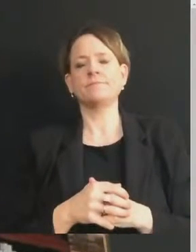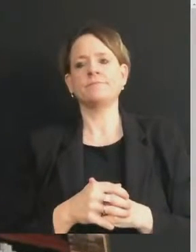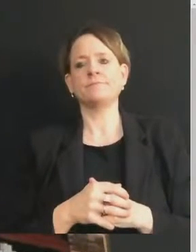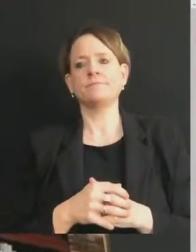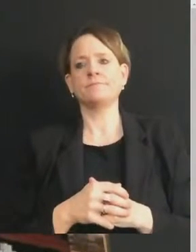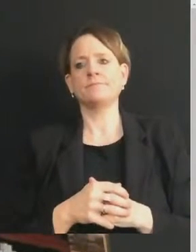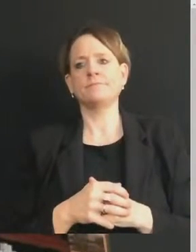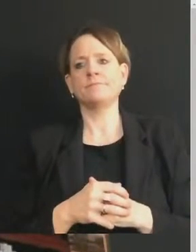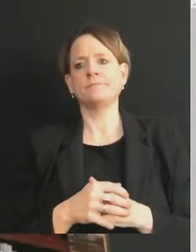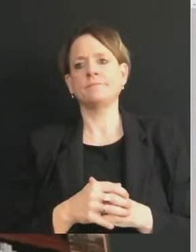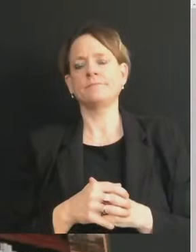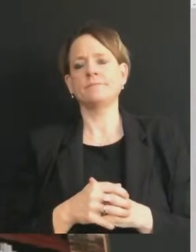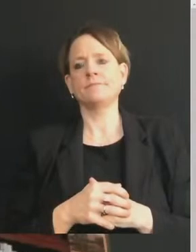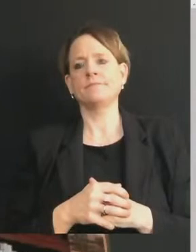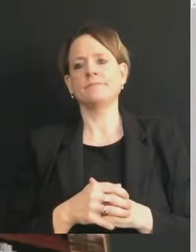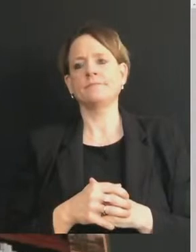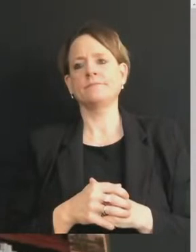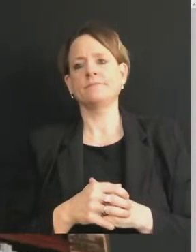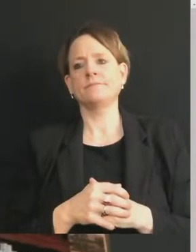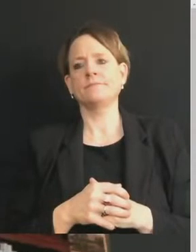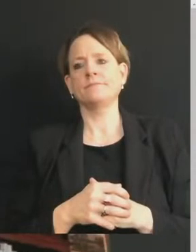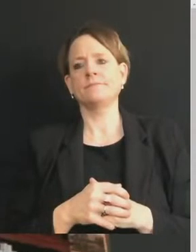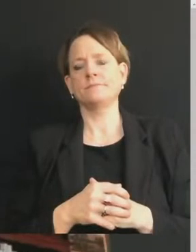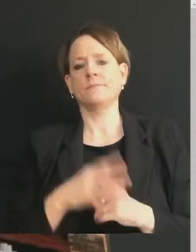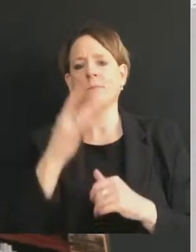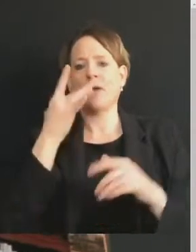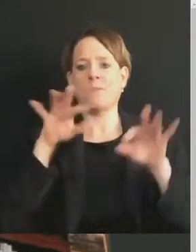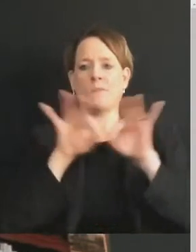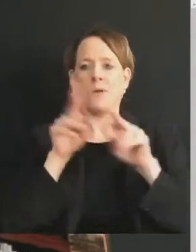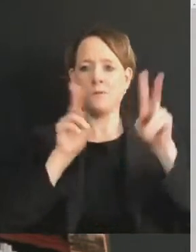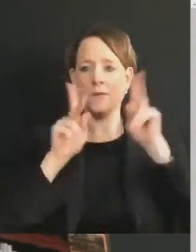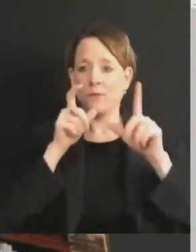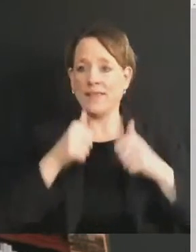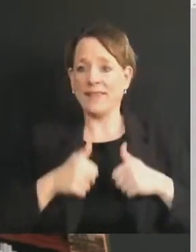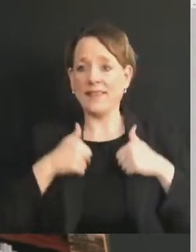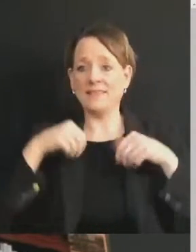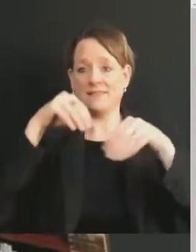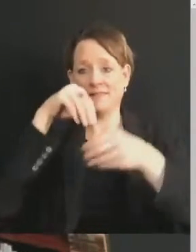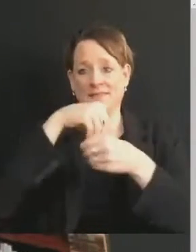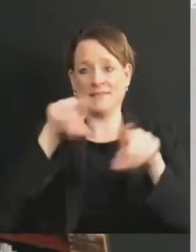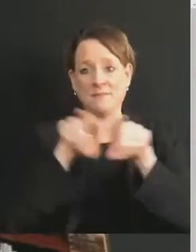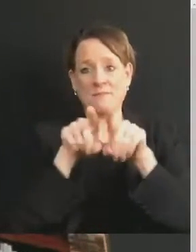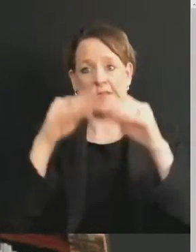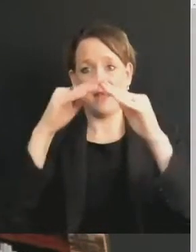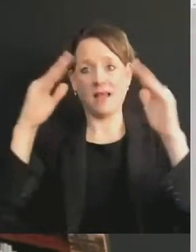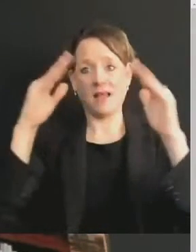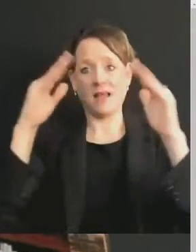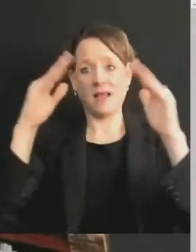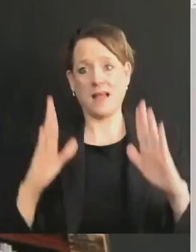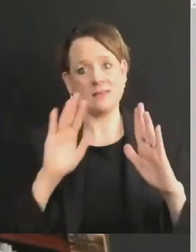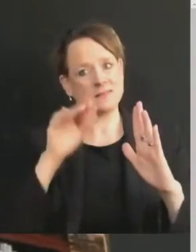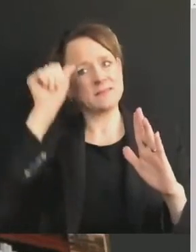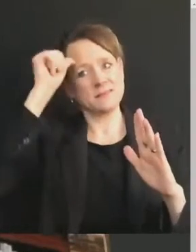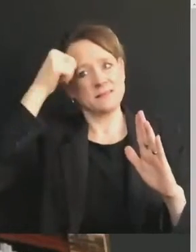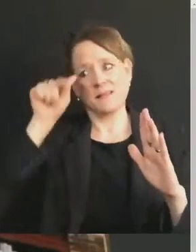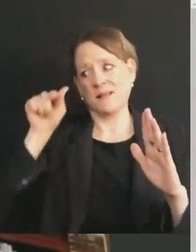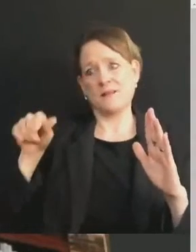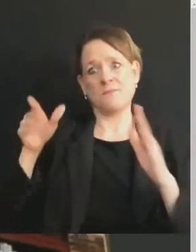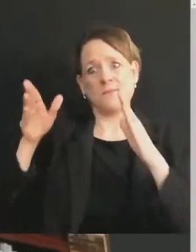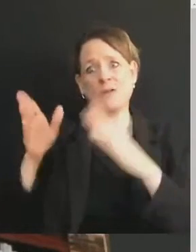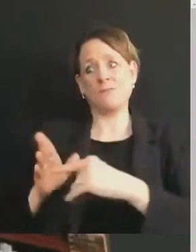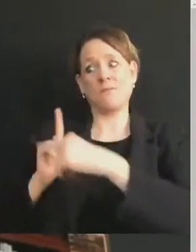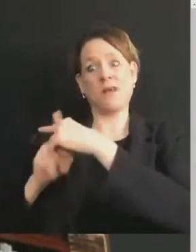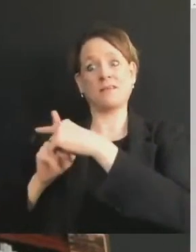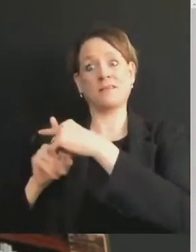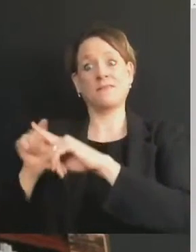that an exposed person might test negative early on, but then turn positive later. So staying out of close contact